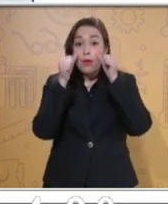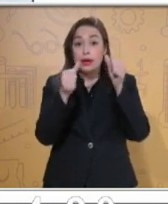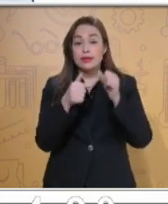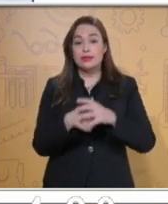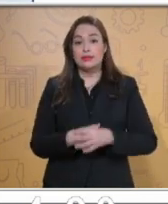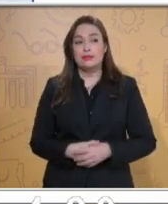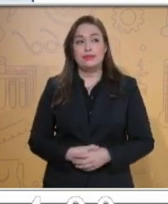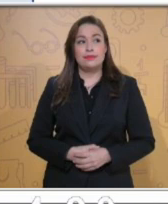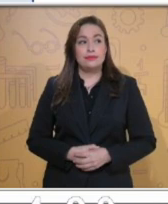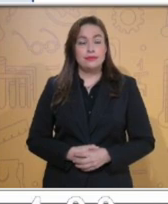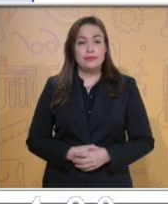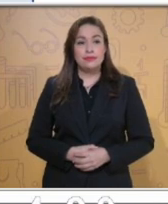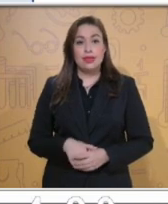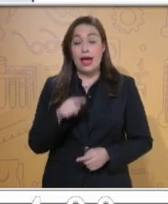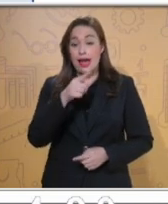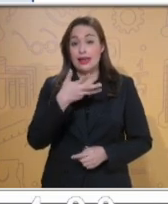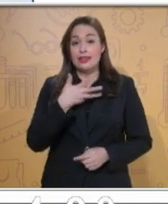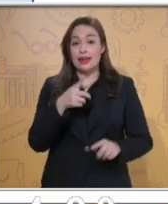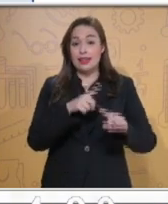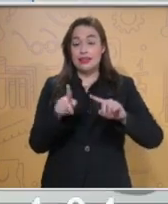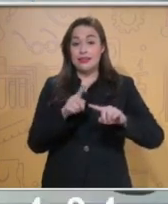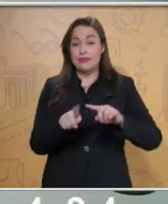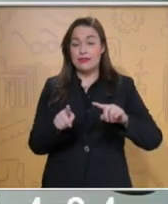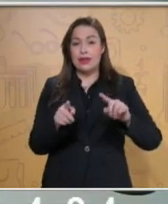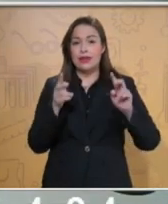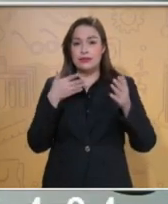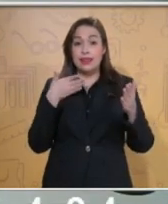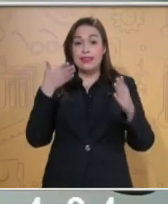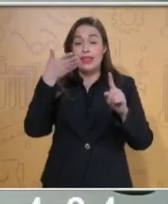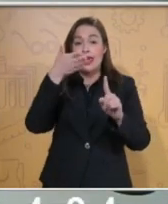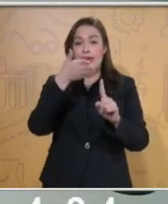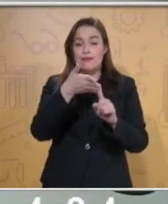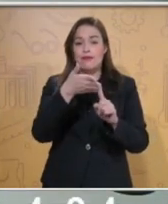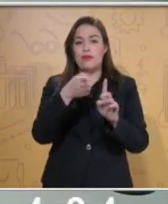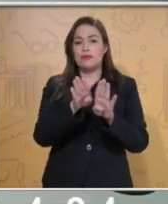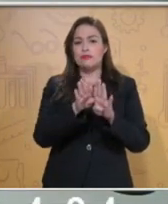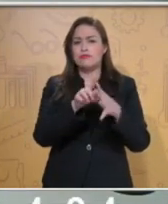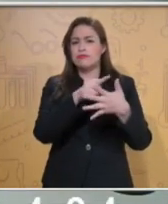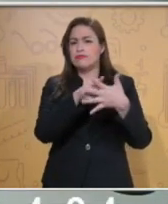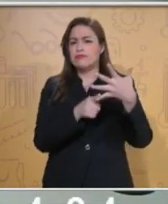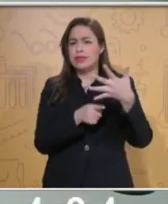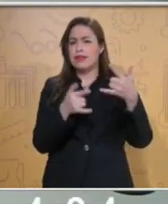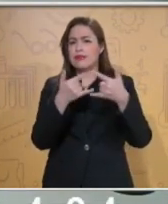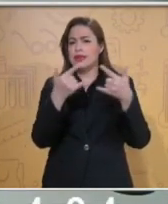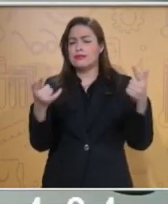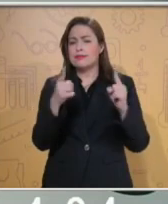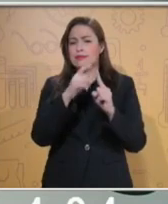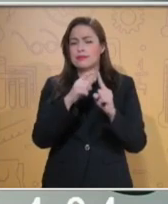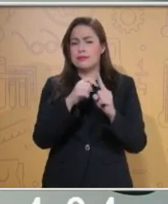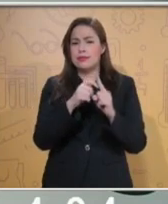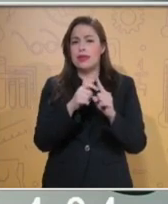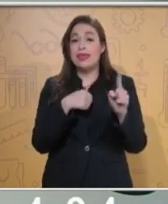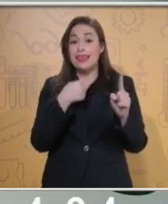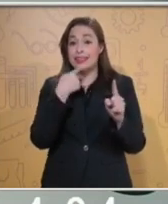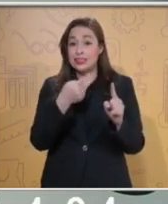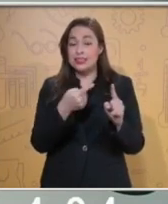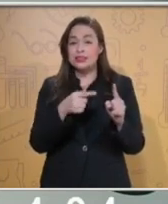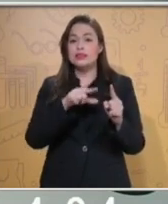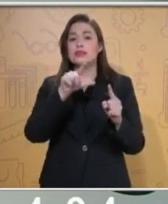Here we have some genres, and according to the different genres, there are going to be different designs in the comic